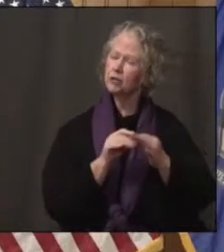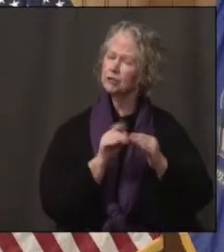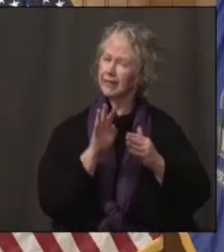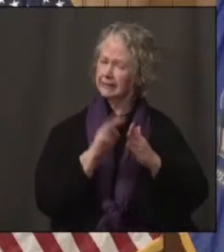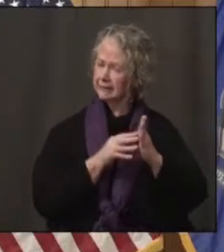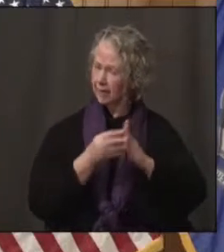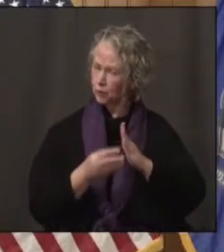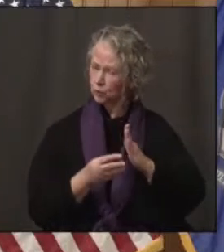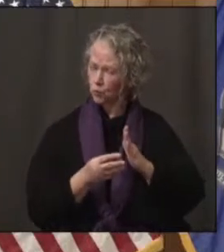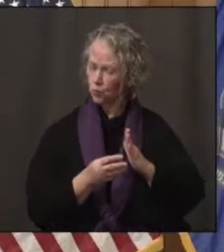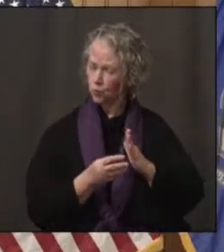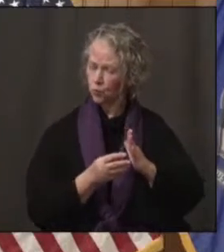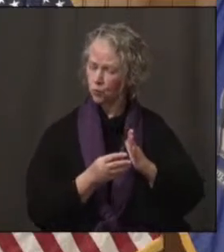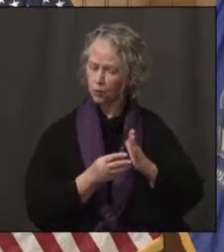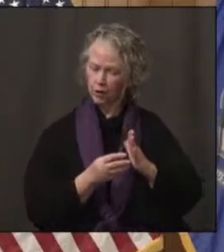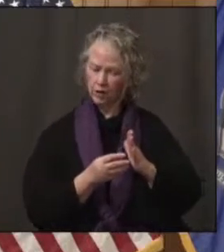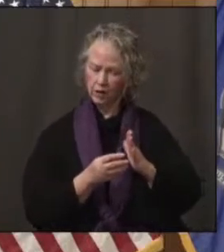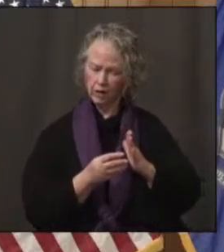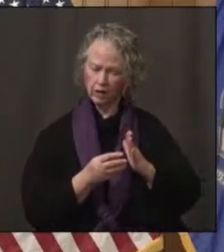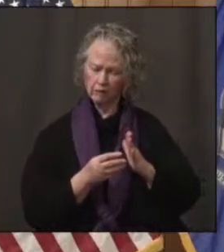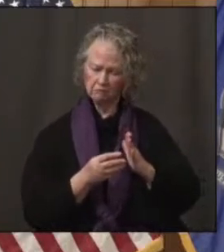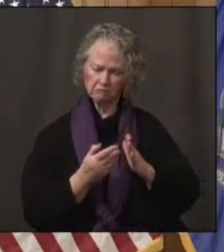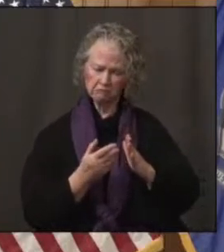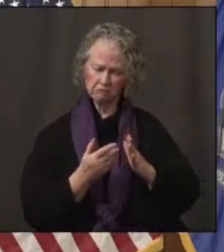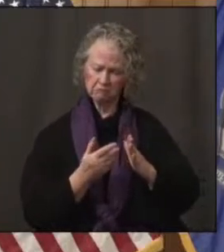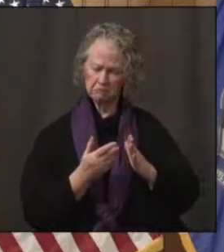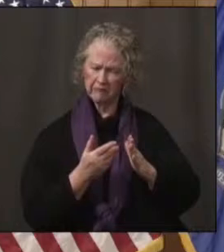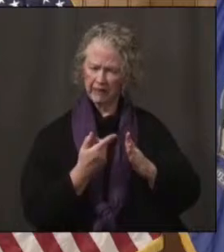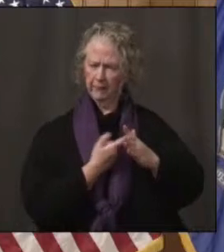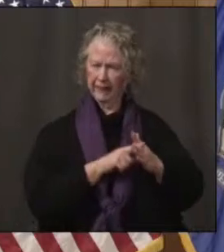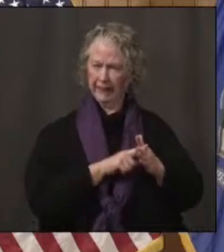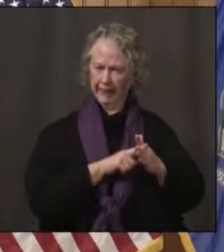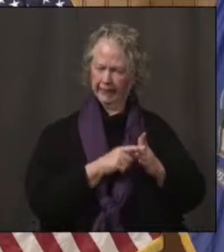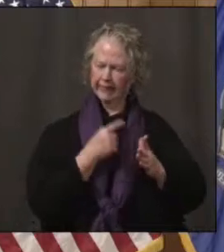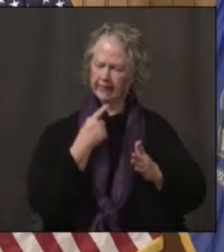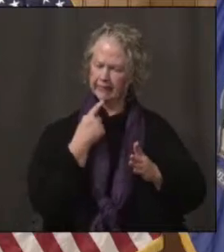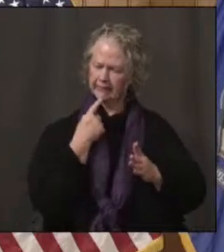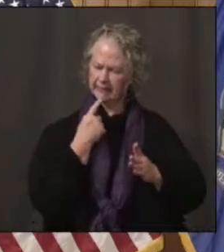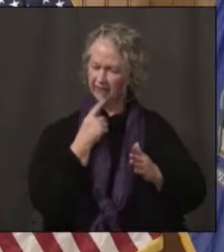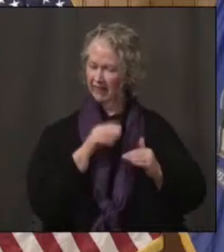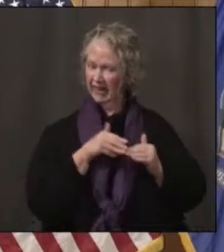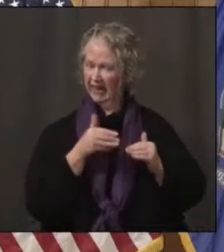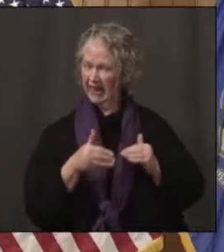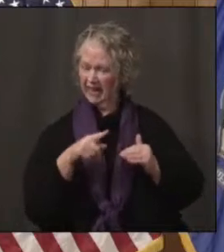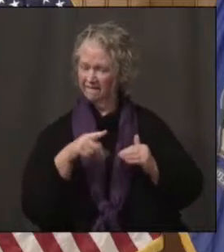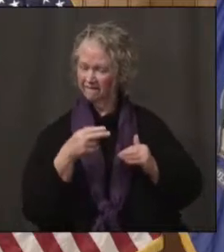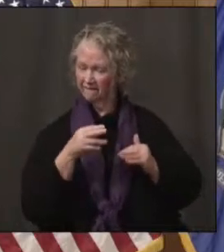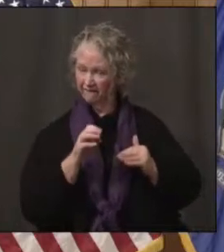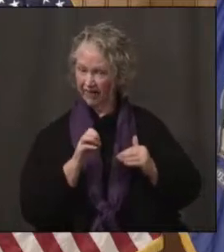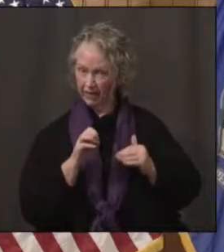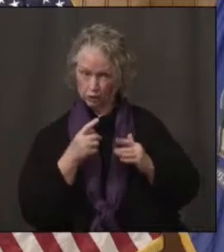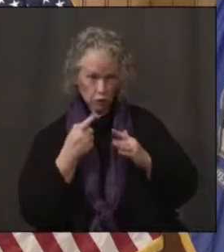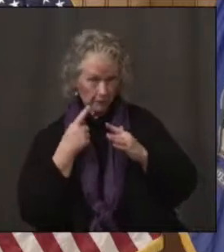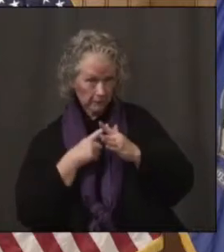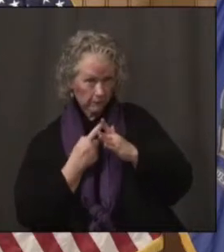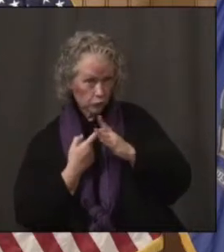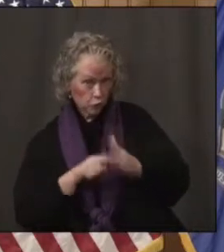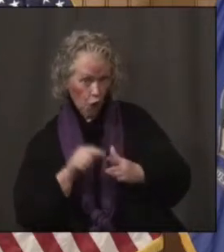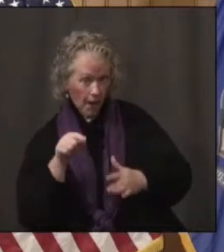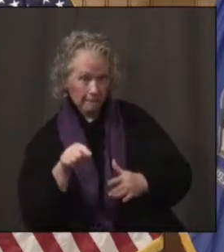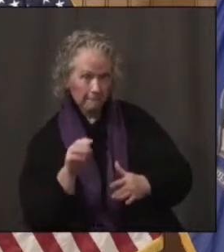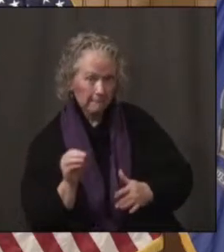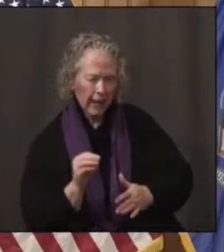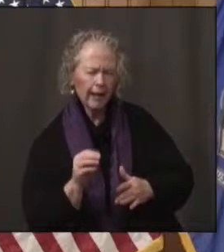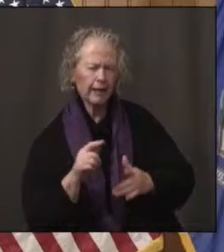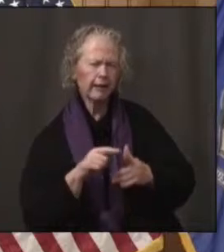in the presentation about the next phase, is that going to happen Monday? Is that going to happen at the